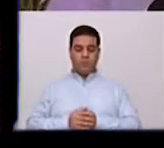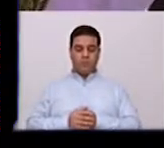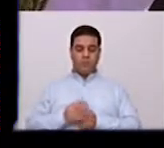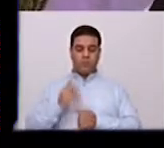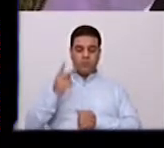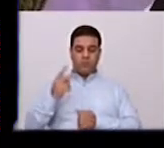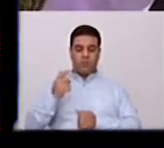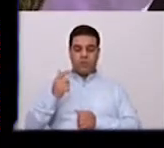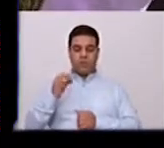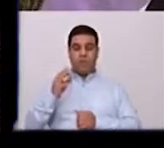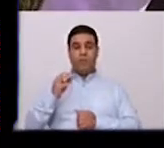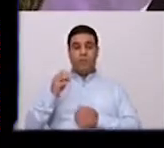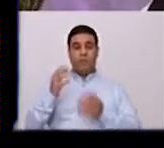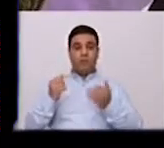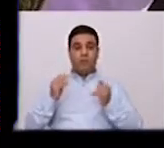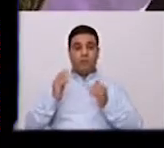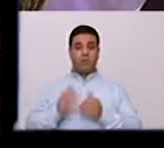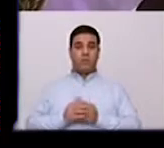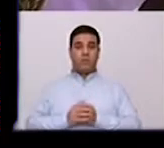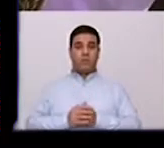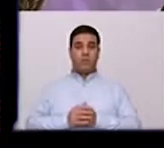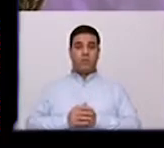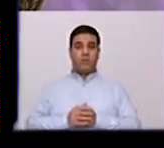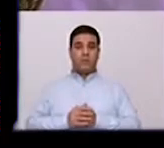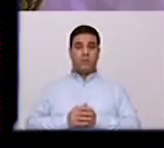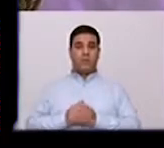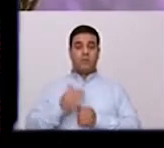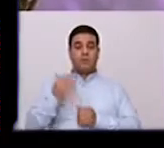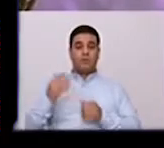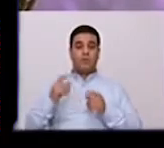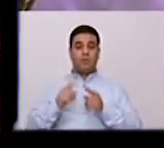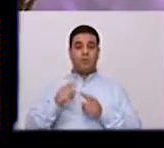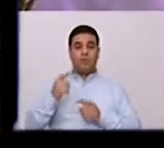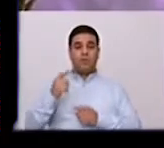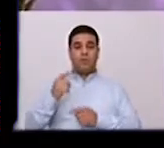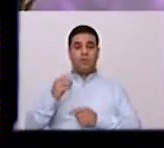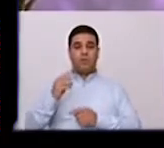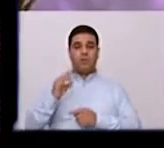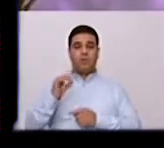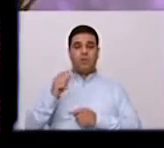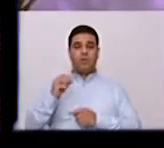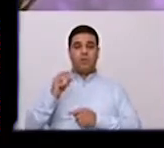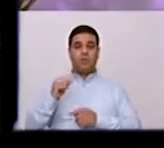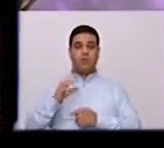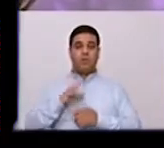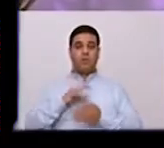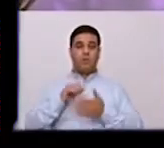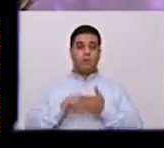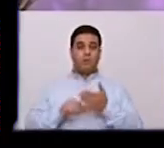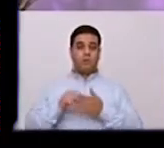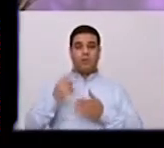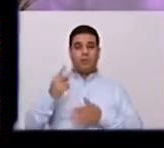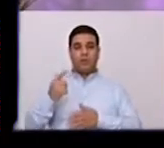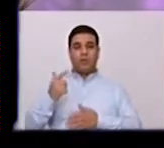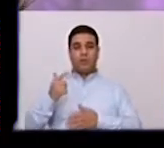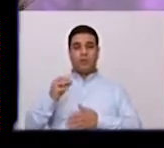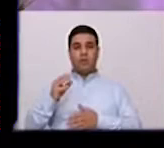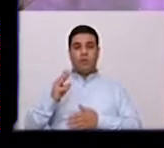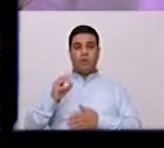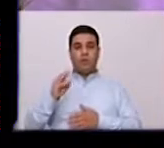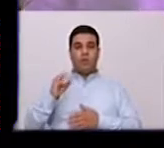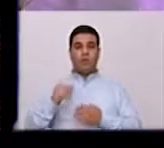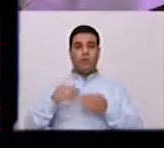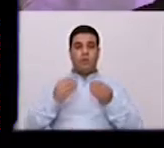ikkita gameta olamiz. Bu ham getrozigota bo'lganligi uchun ikkita gameta beradi.